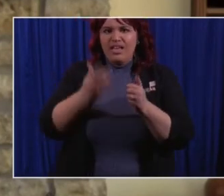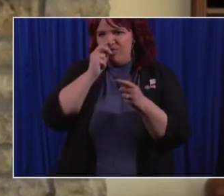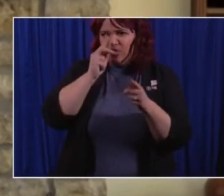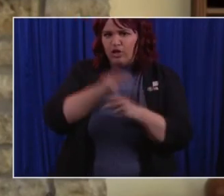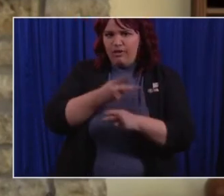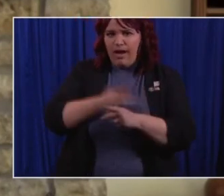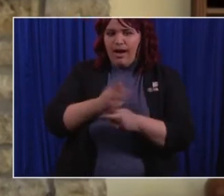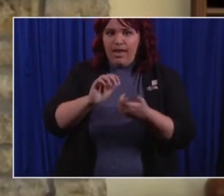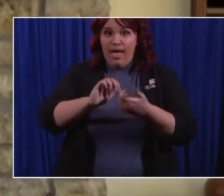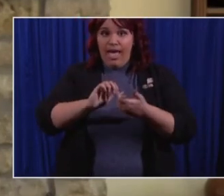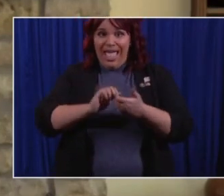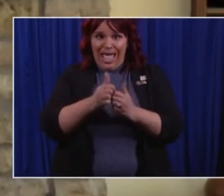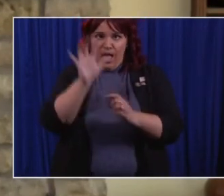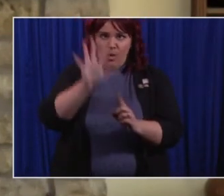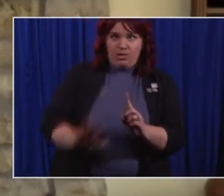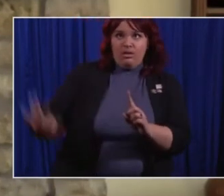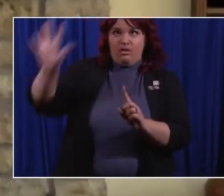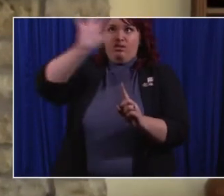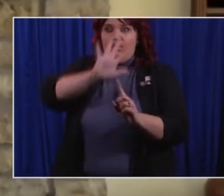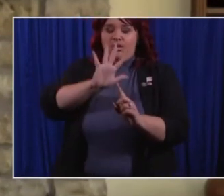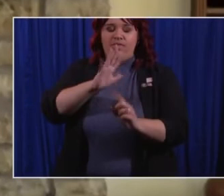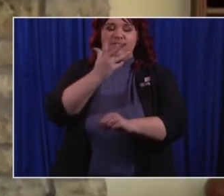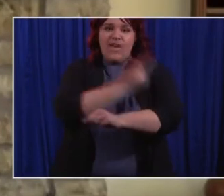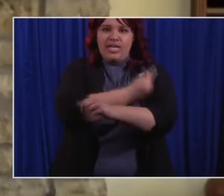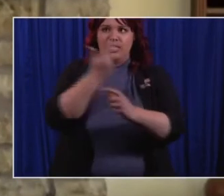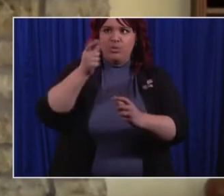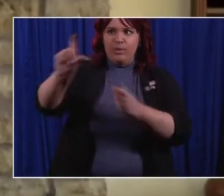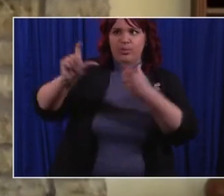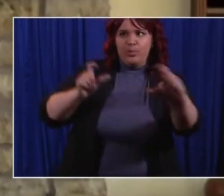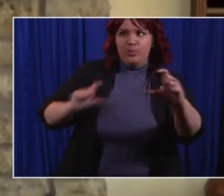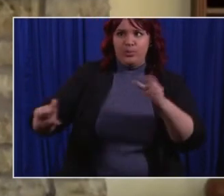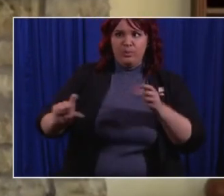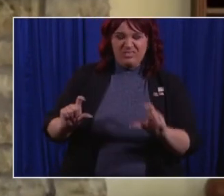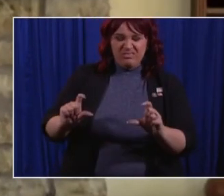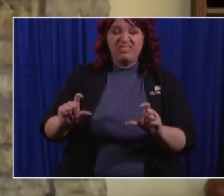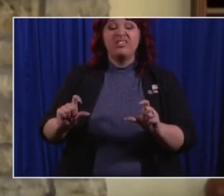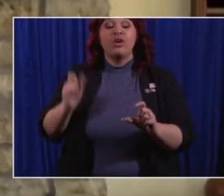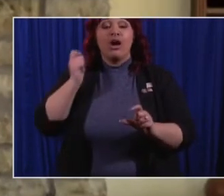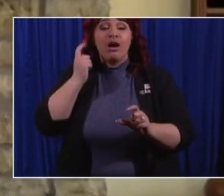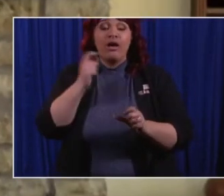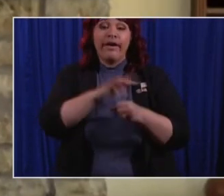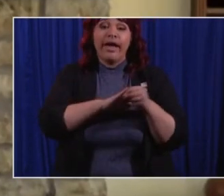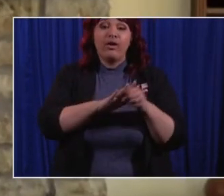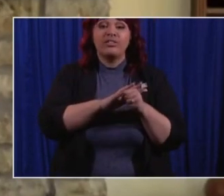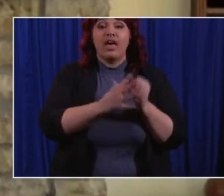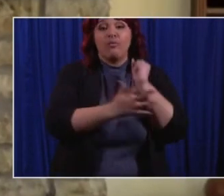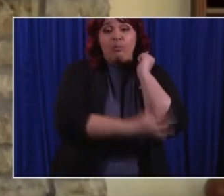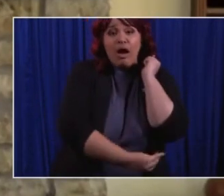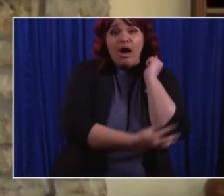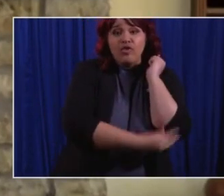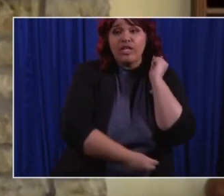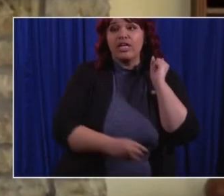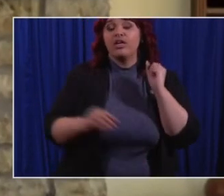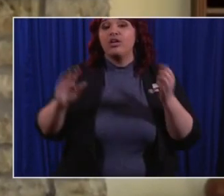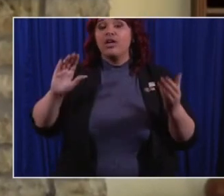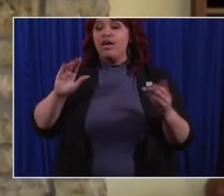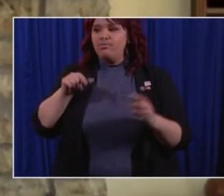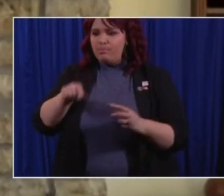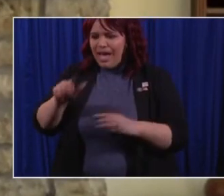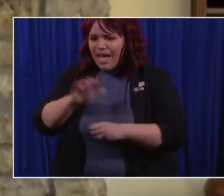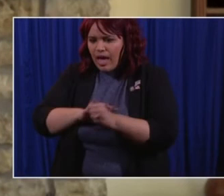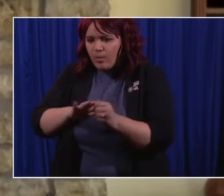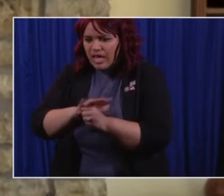distribution in areas of poverty and high minority population. How is